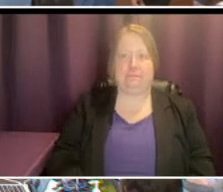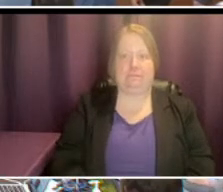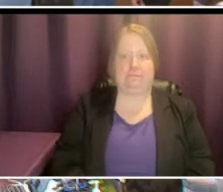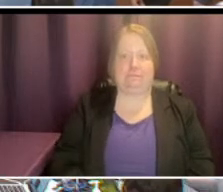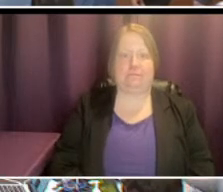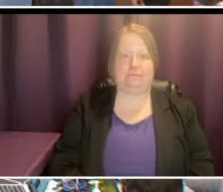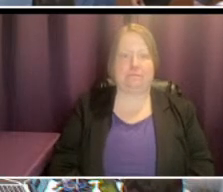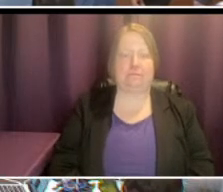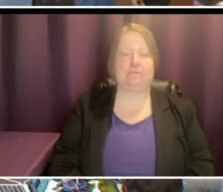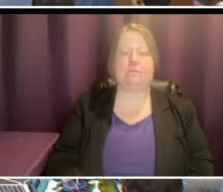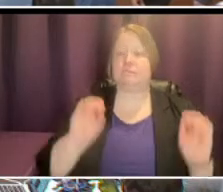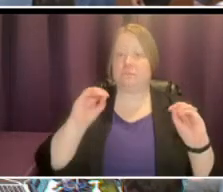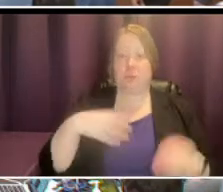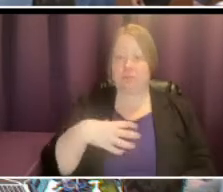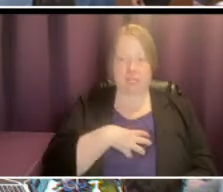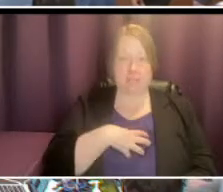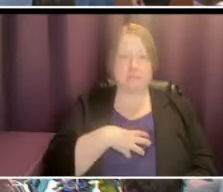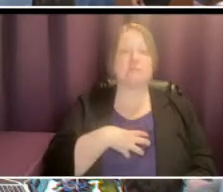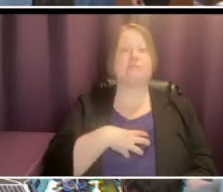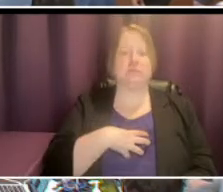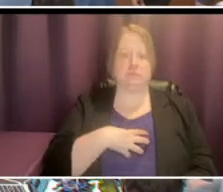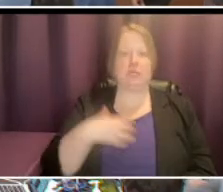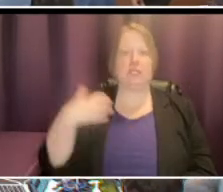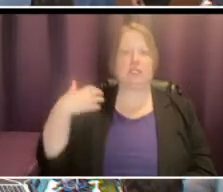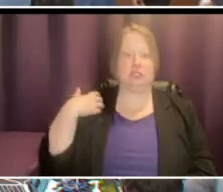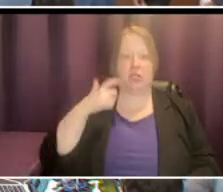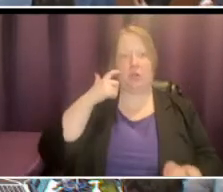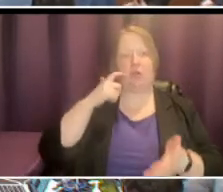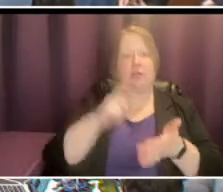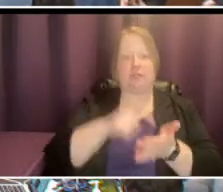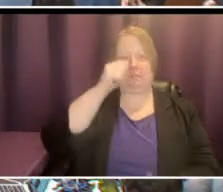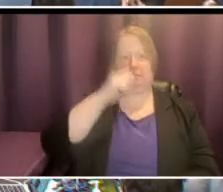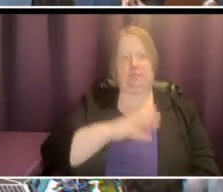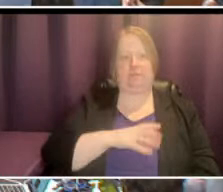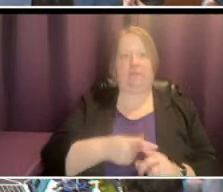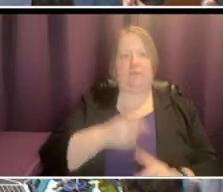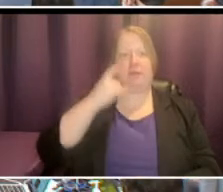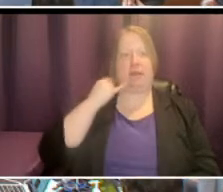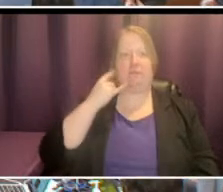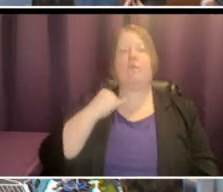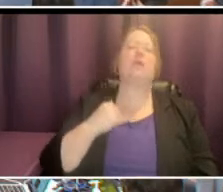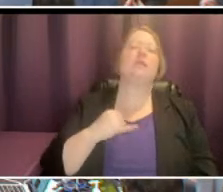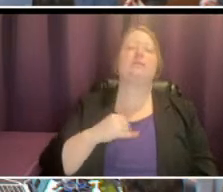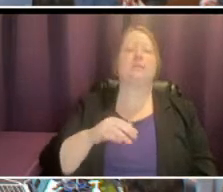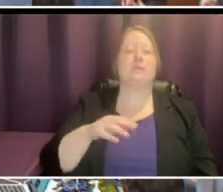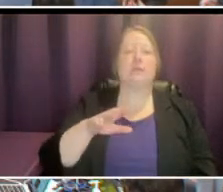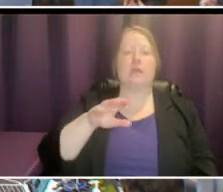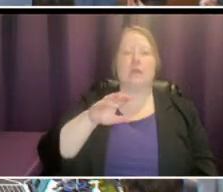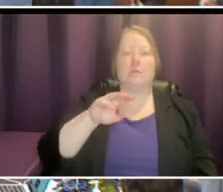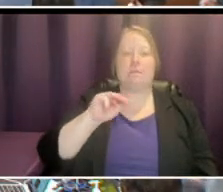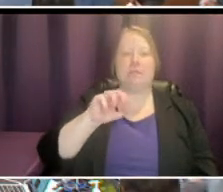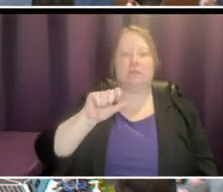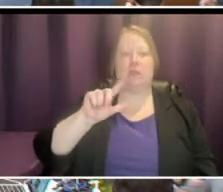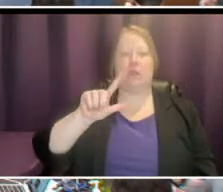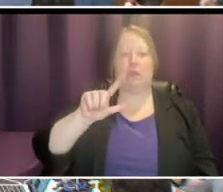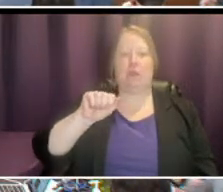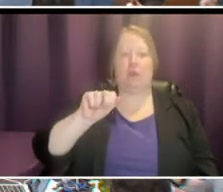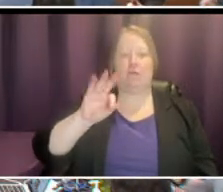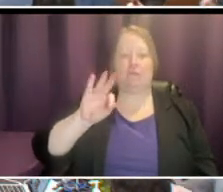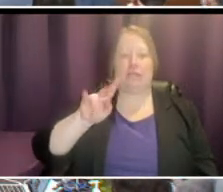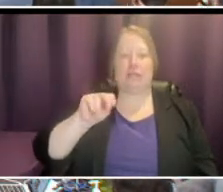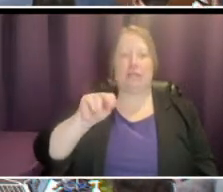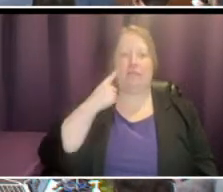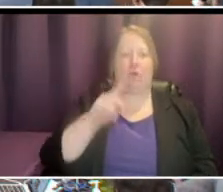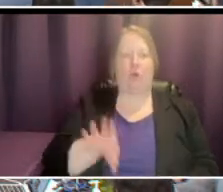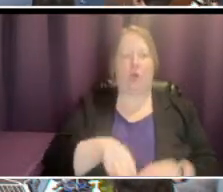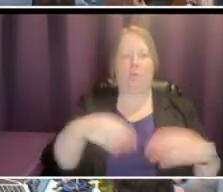Without objections, the chair recognizes the gentlewoman from California, Ms. Lofgren, for an opening statement. Thank